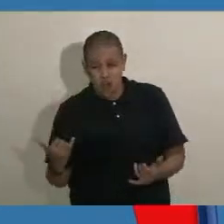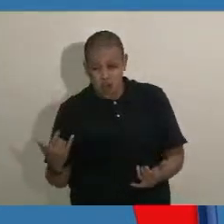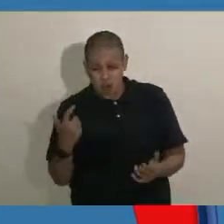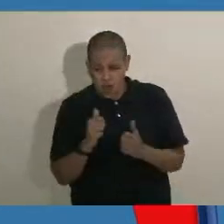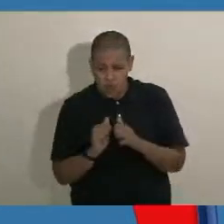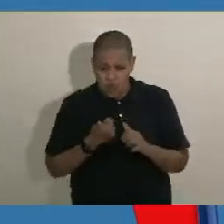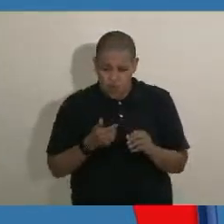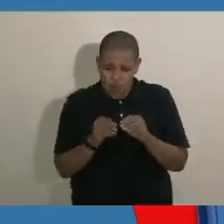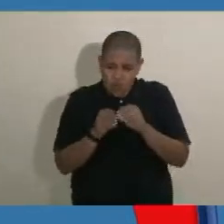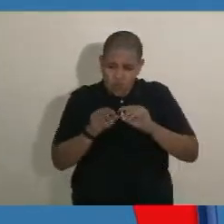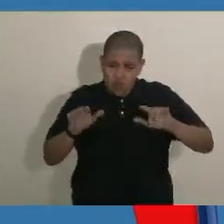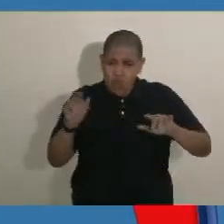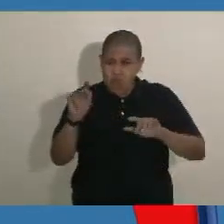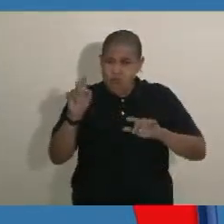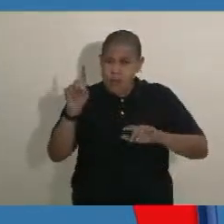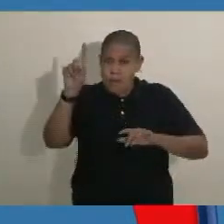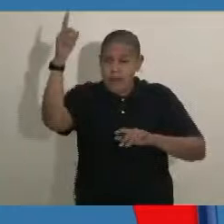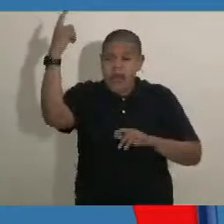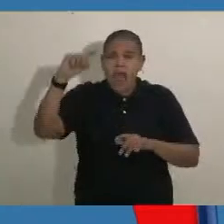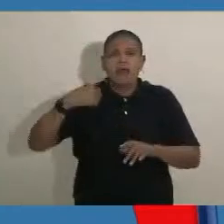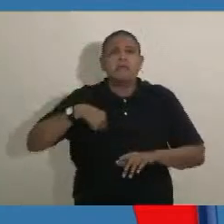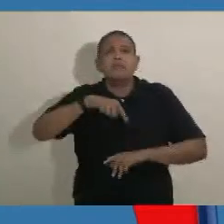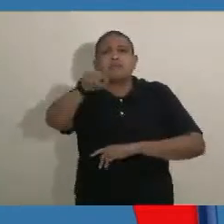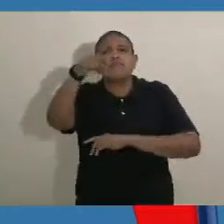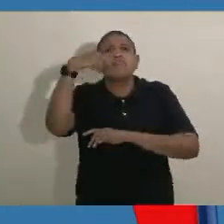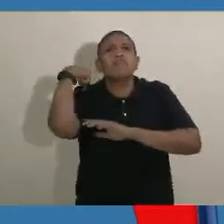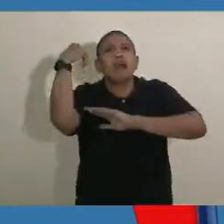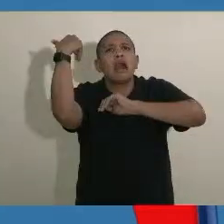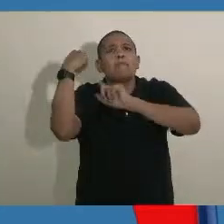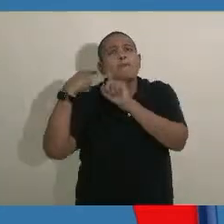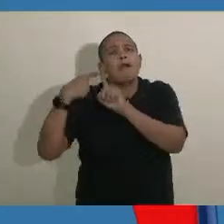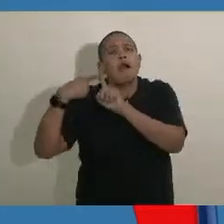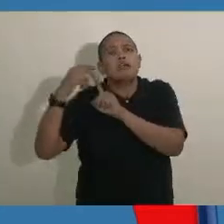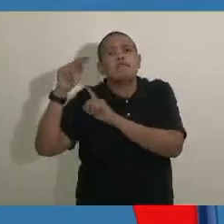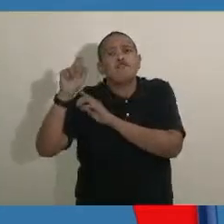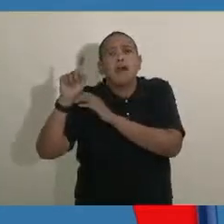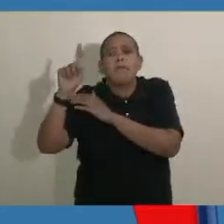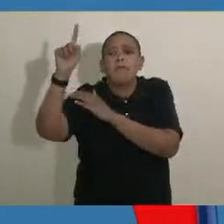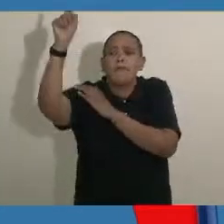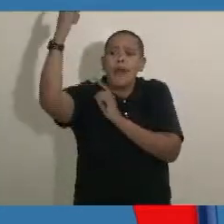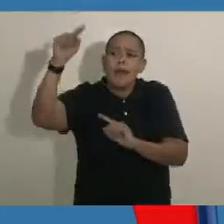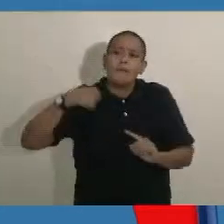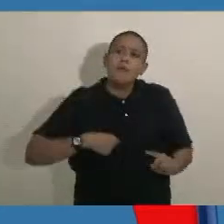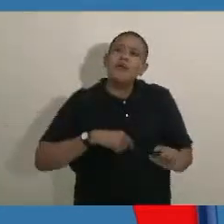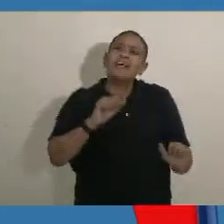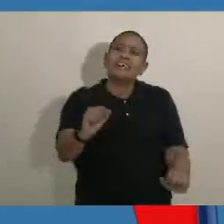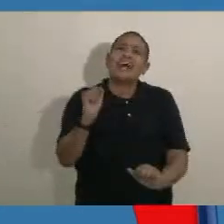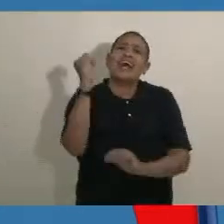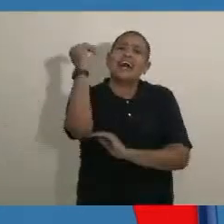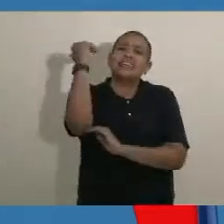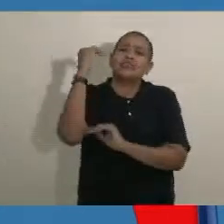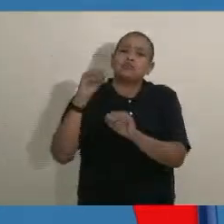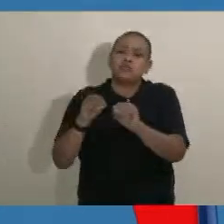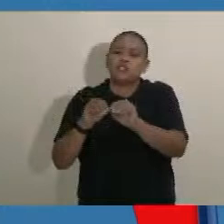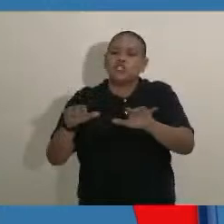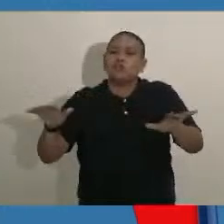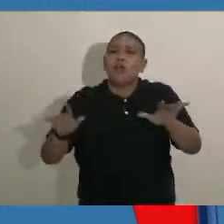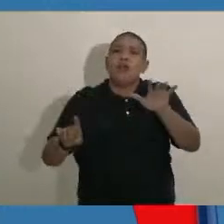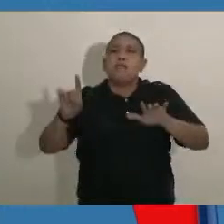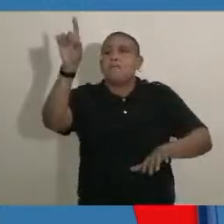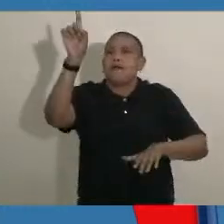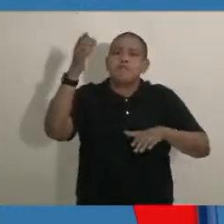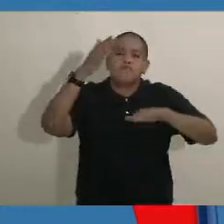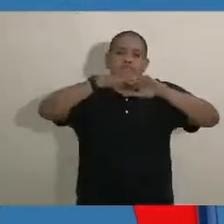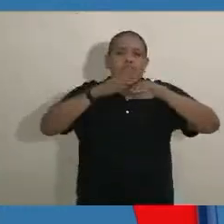reproductive rate going up, we can expect positivity rates to go up. We can expect geographical spread to go up, but